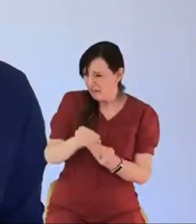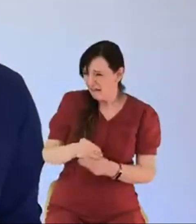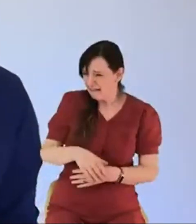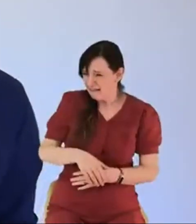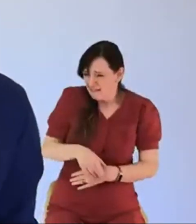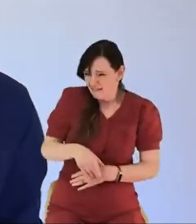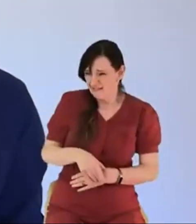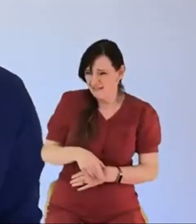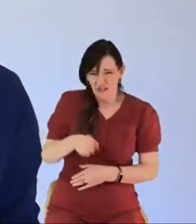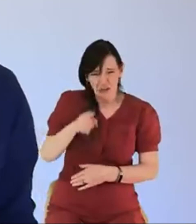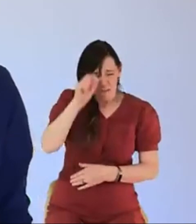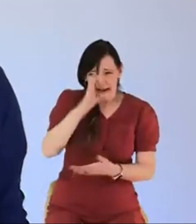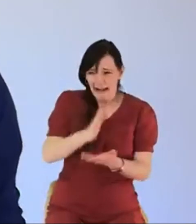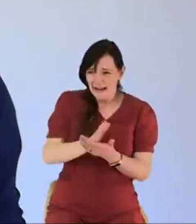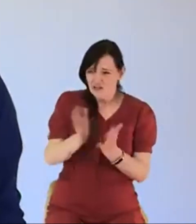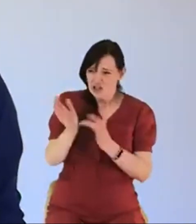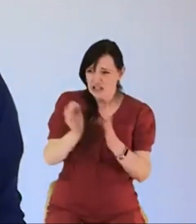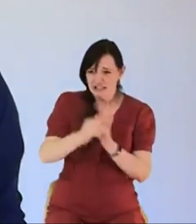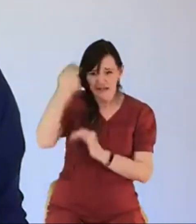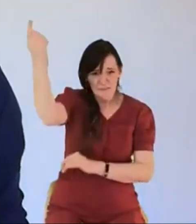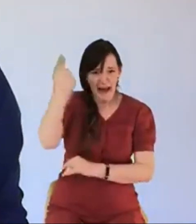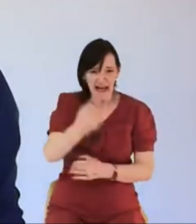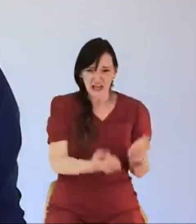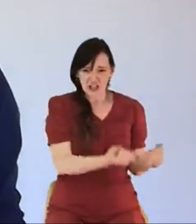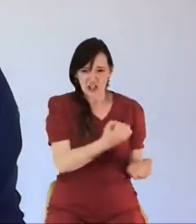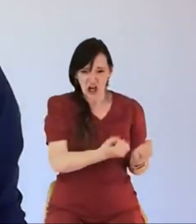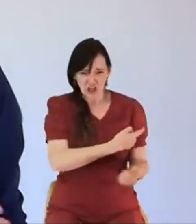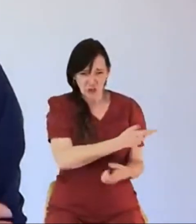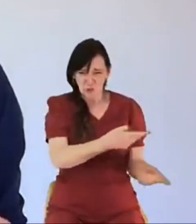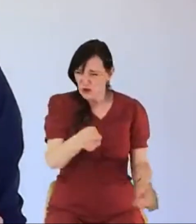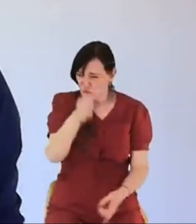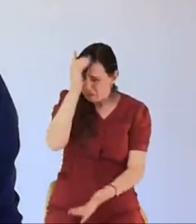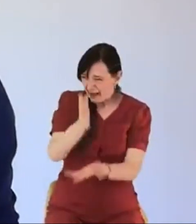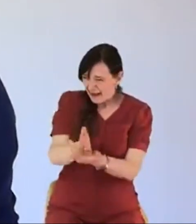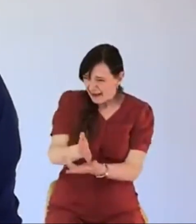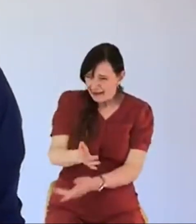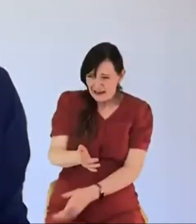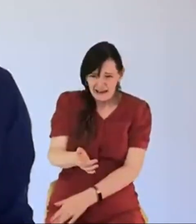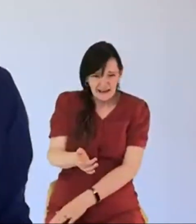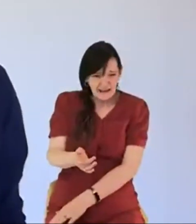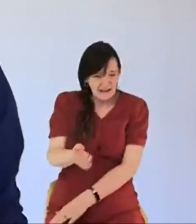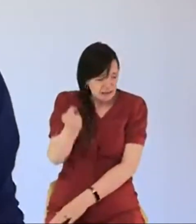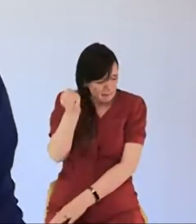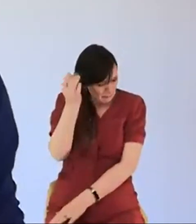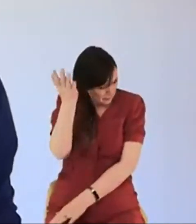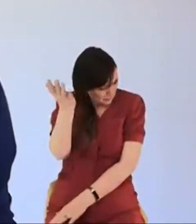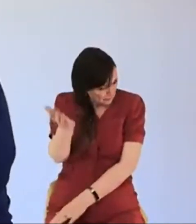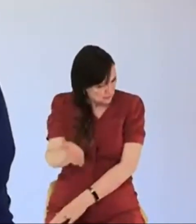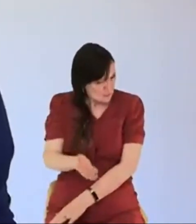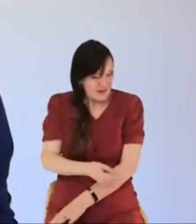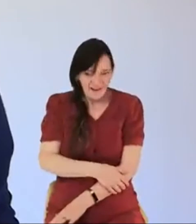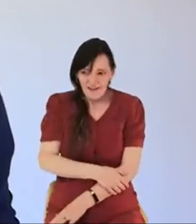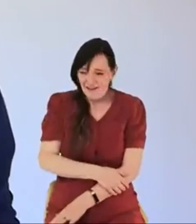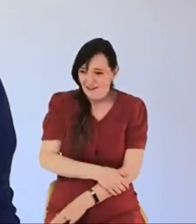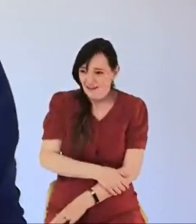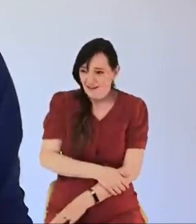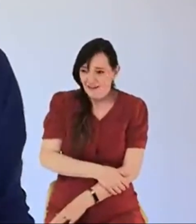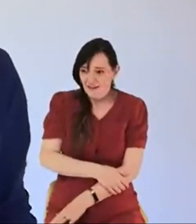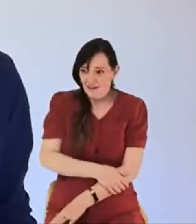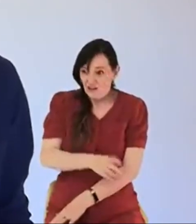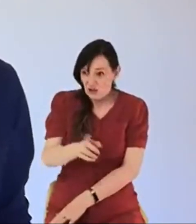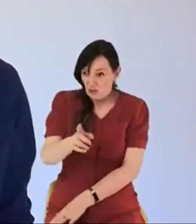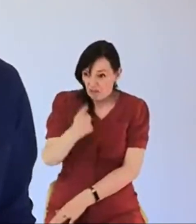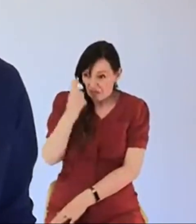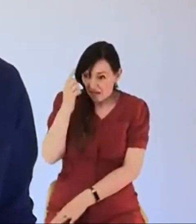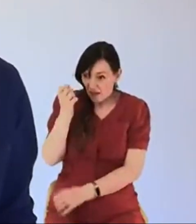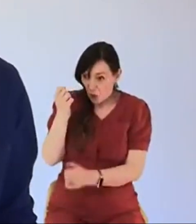he's coming back to judge the world you believe this stuff about how god wants people to live things is